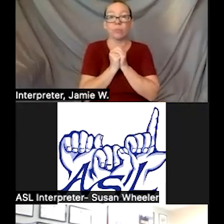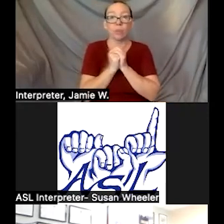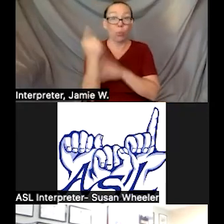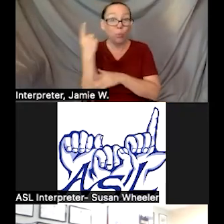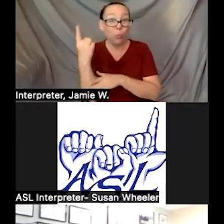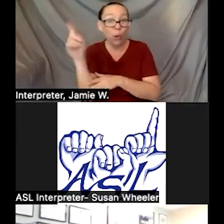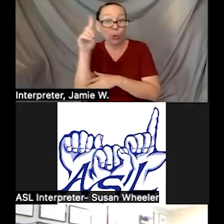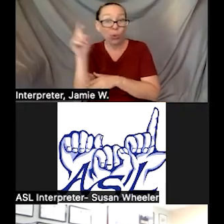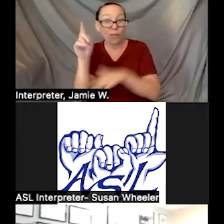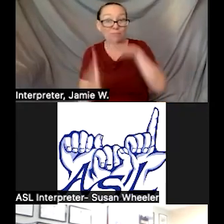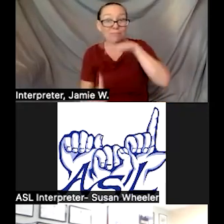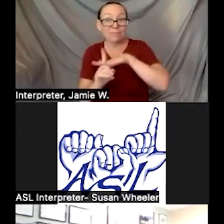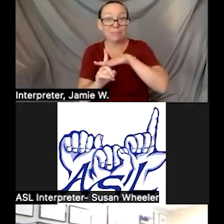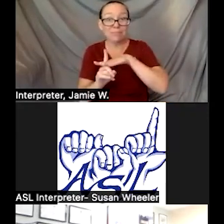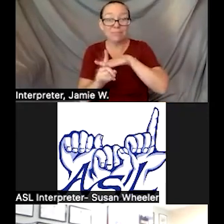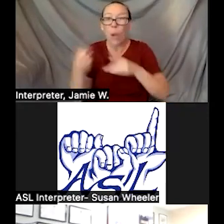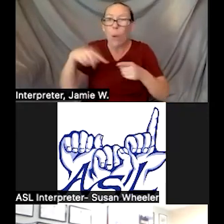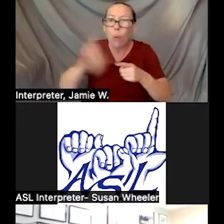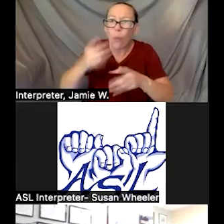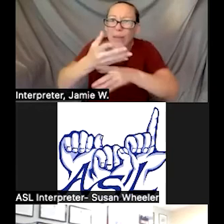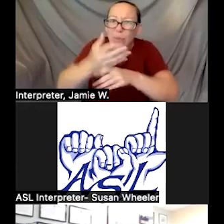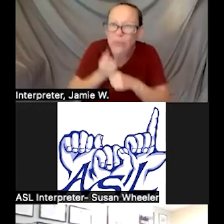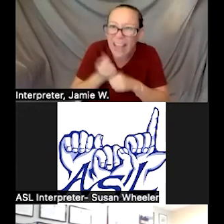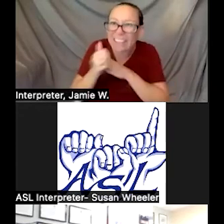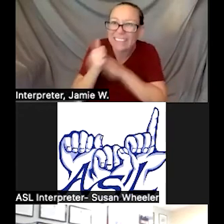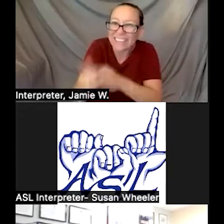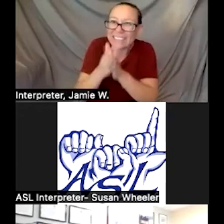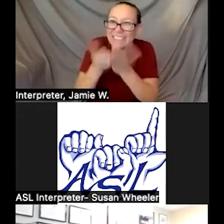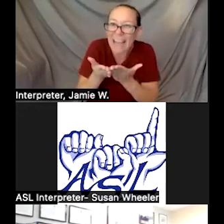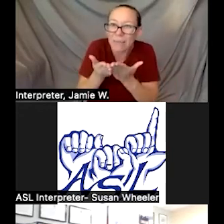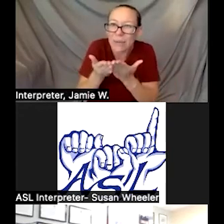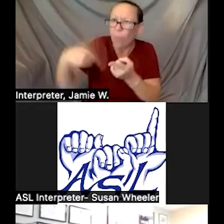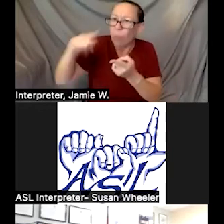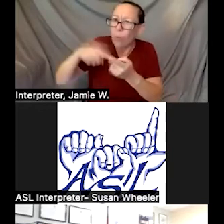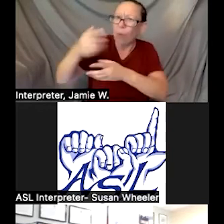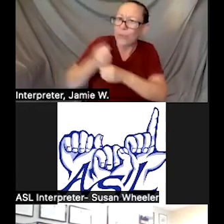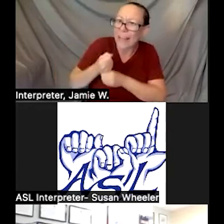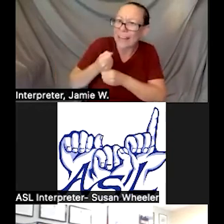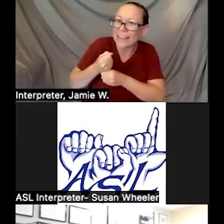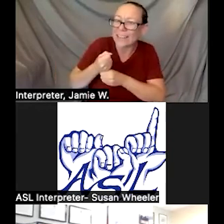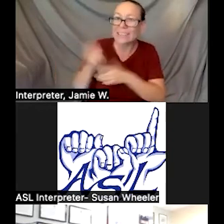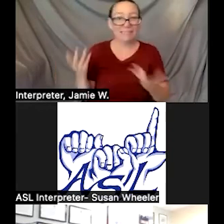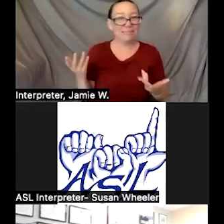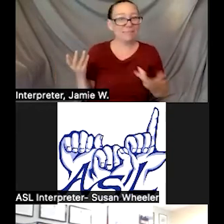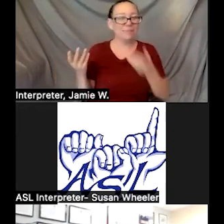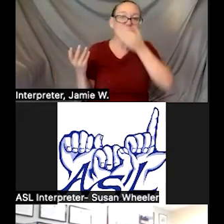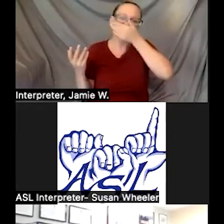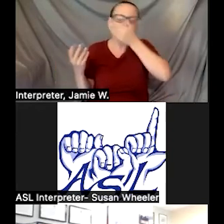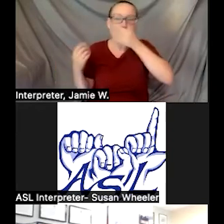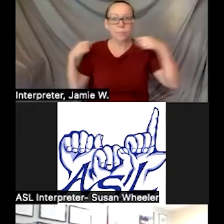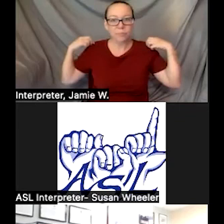is, when do we all get this resource guidebook, Steve and Kevin? So is that something then that seems